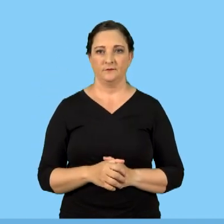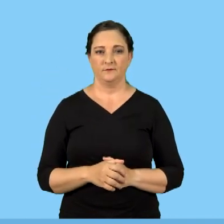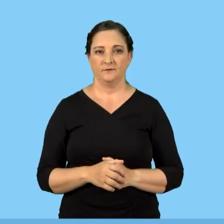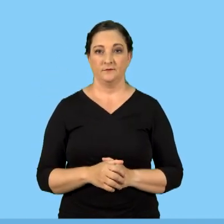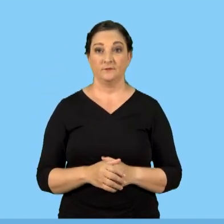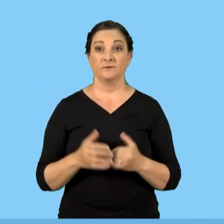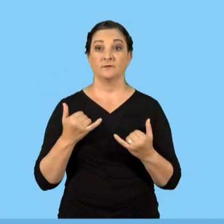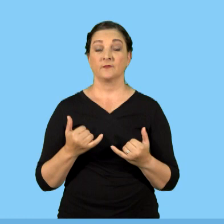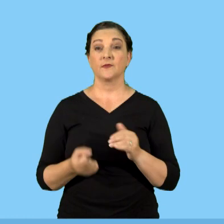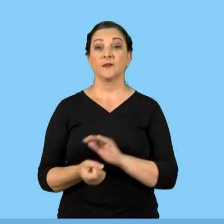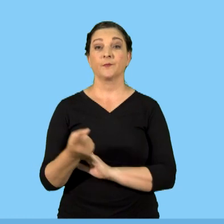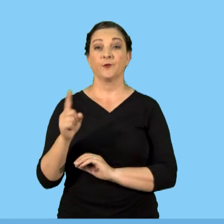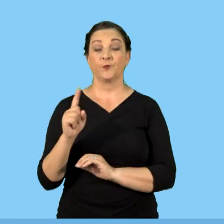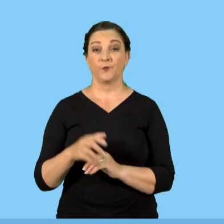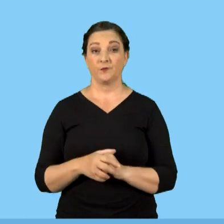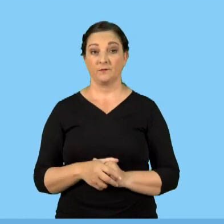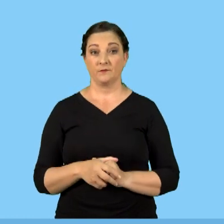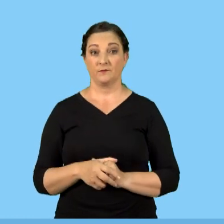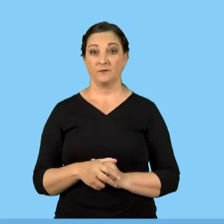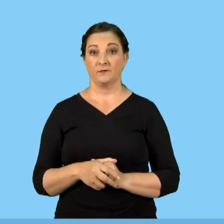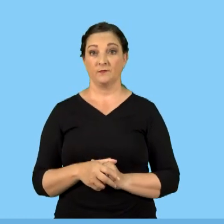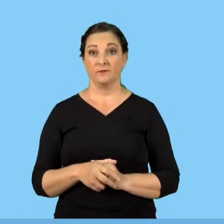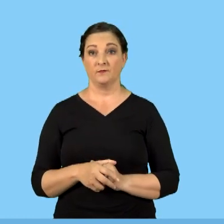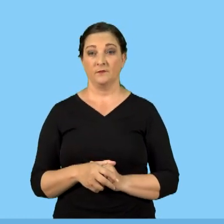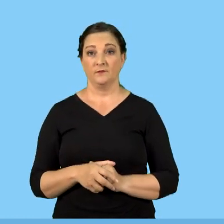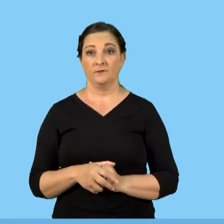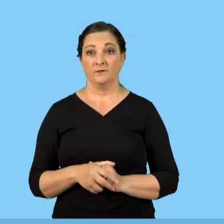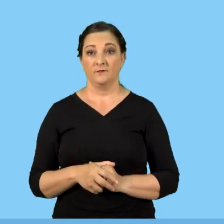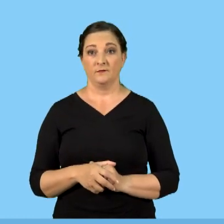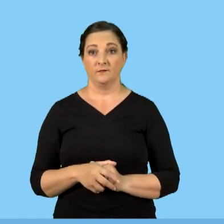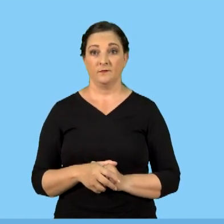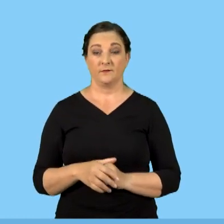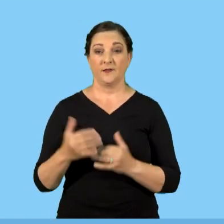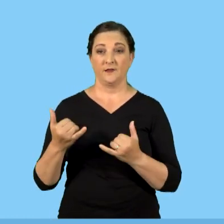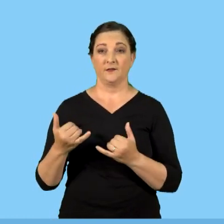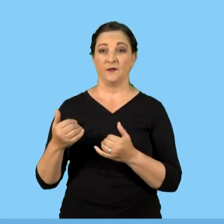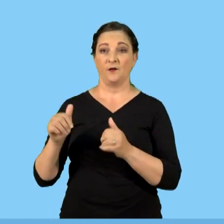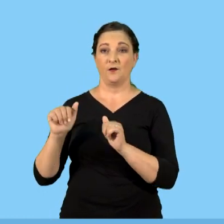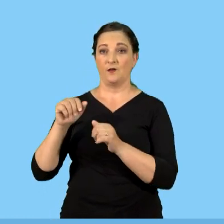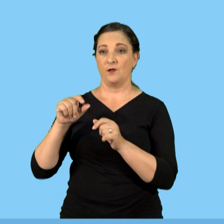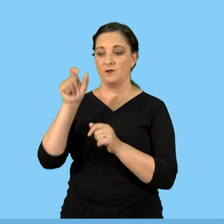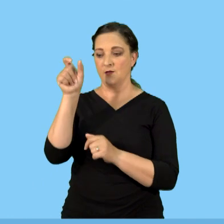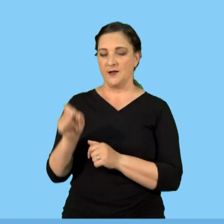They are going to be connected to there. So what happens is we are going to have the anode,